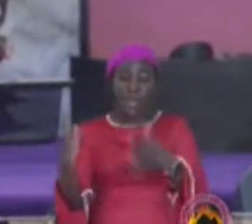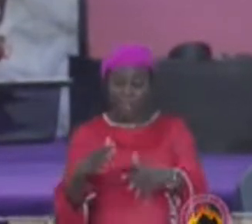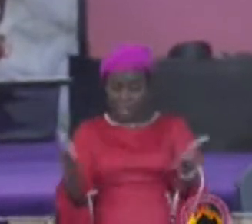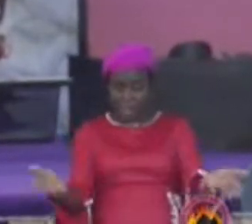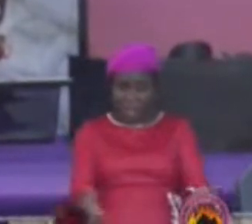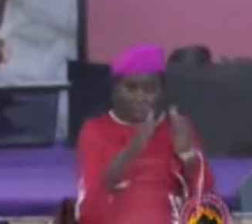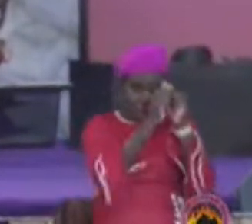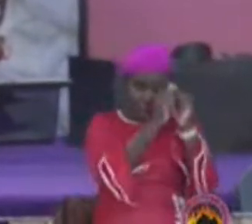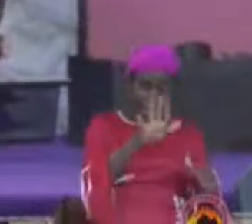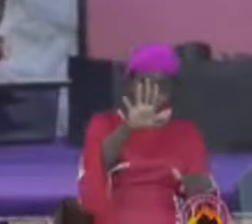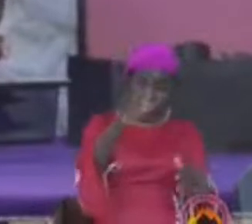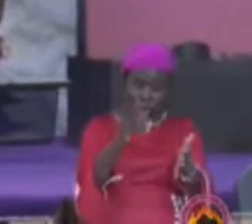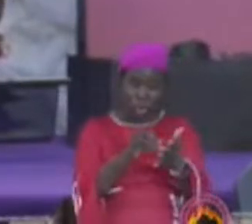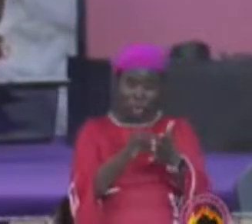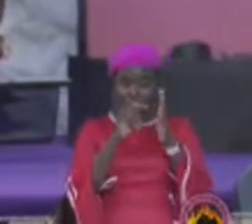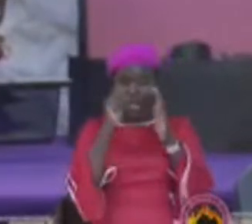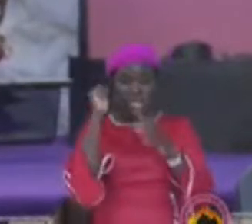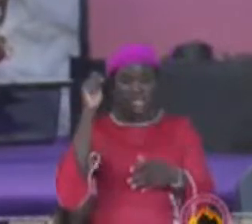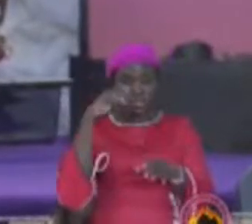name. Quickly,